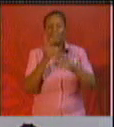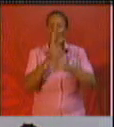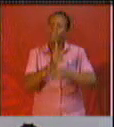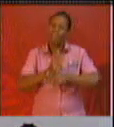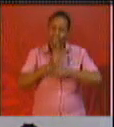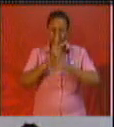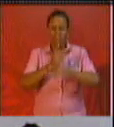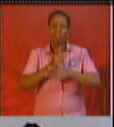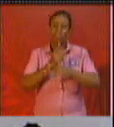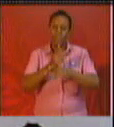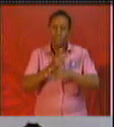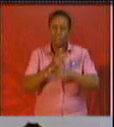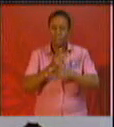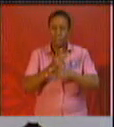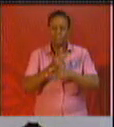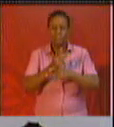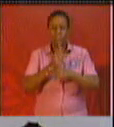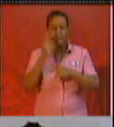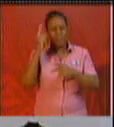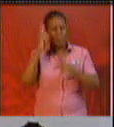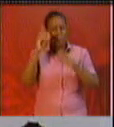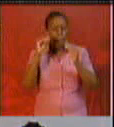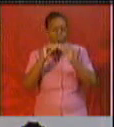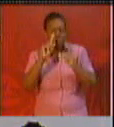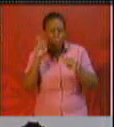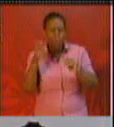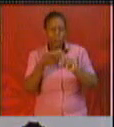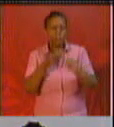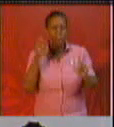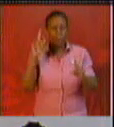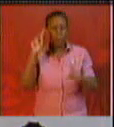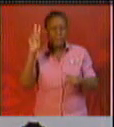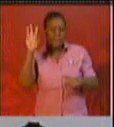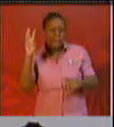have a follow-up question or two from TV6, please.